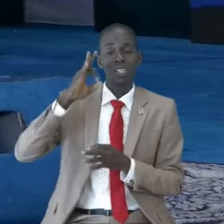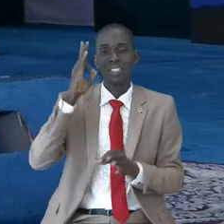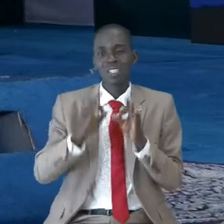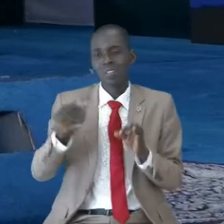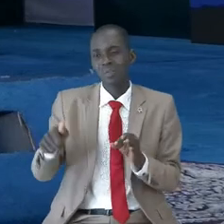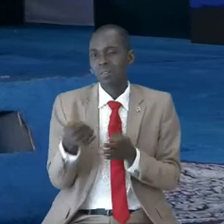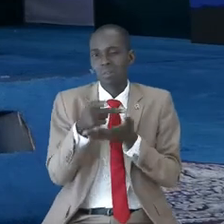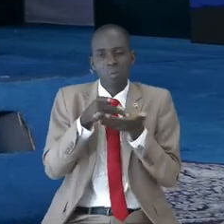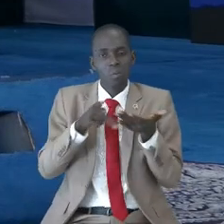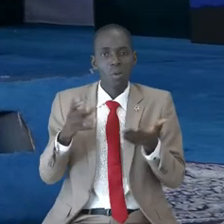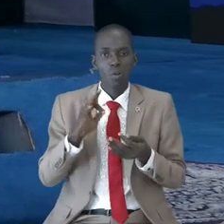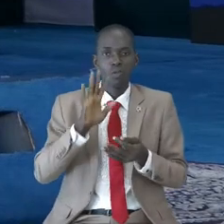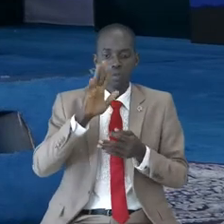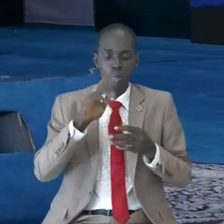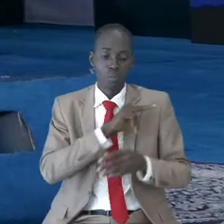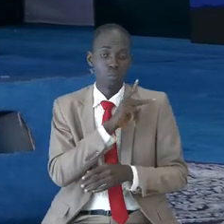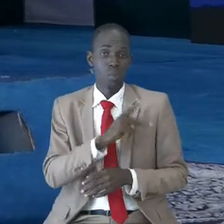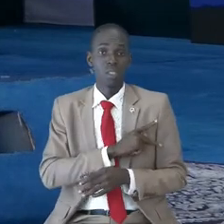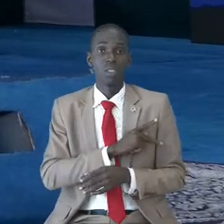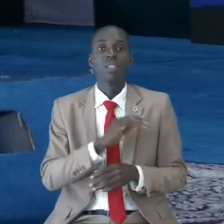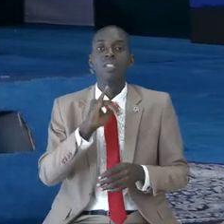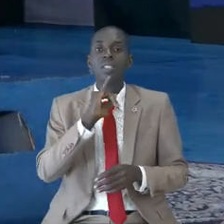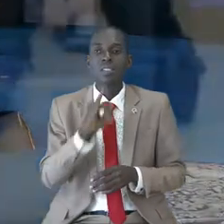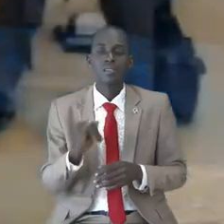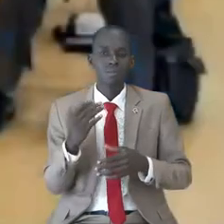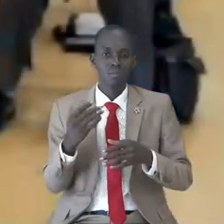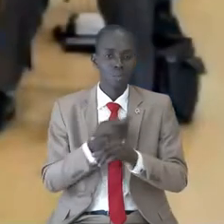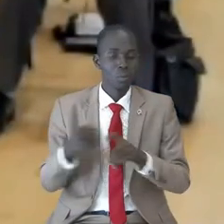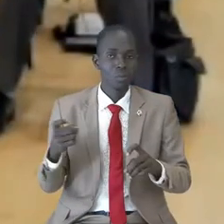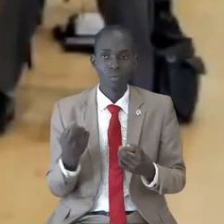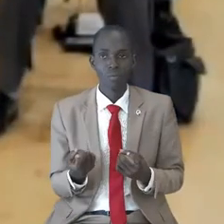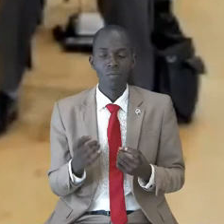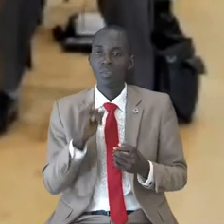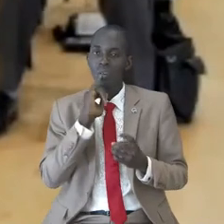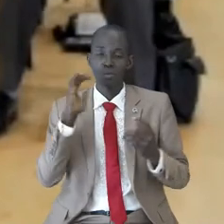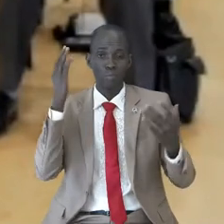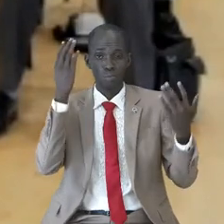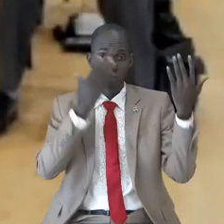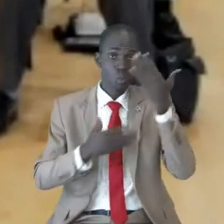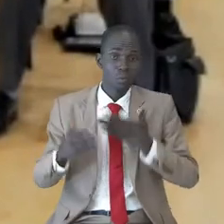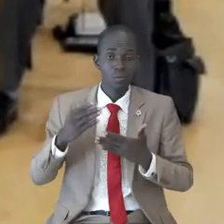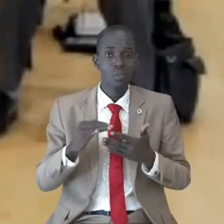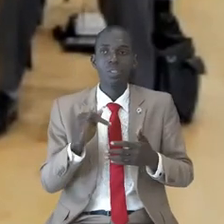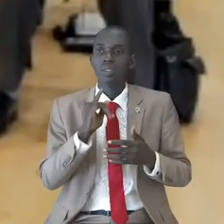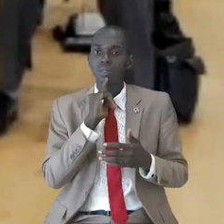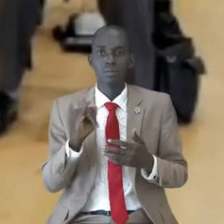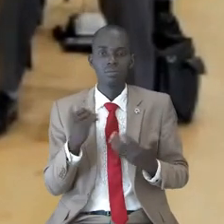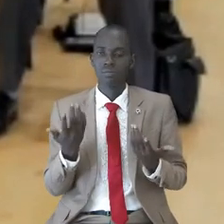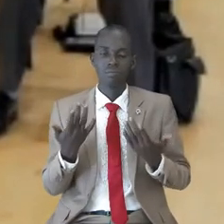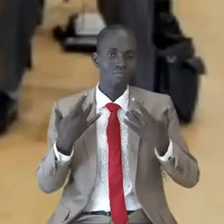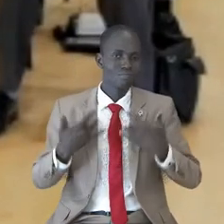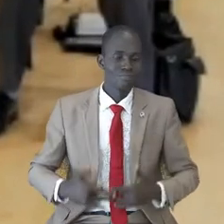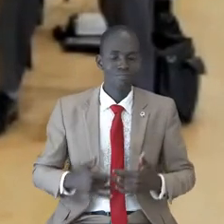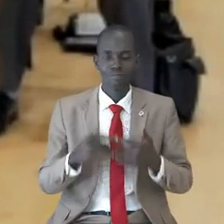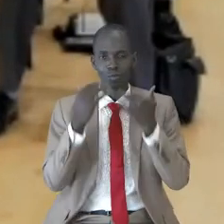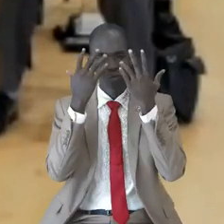of your personality is injured, troubled, traumatized,